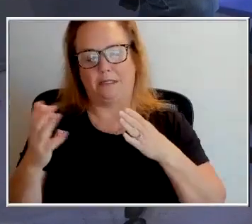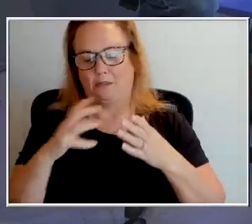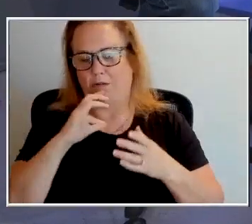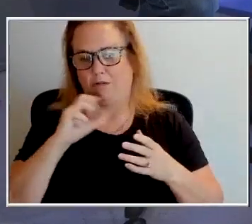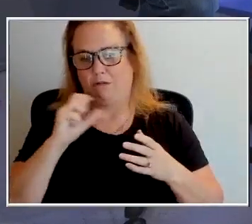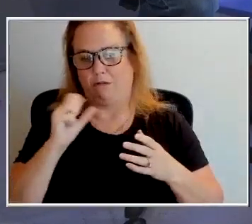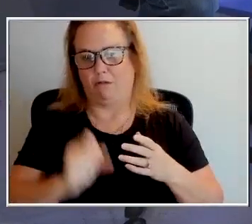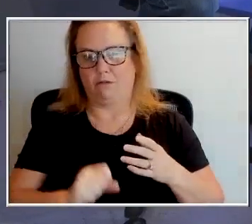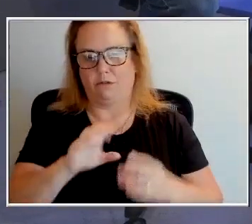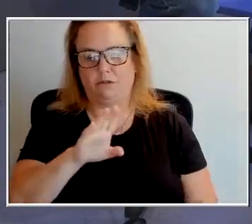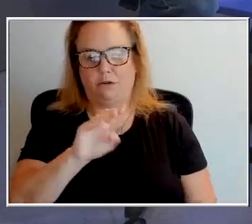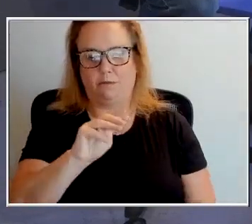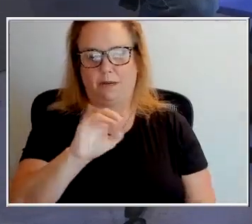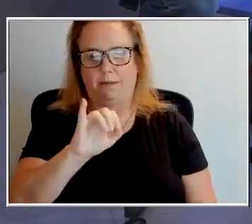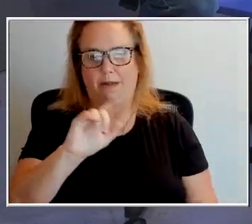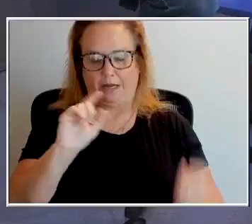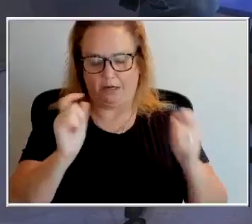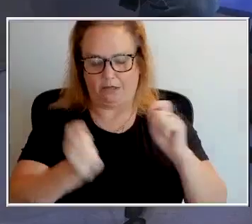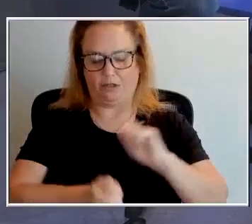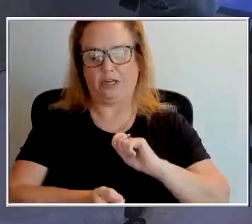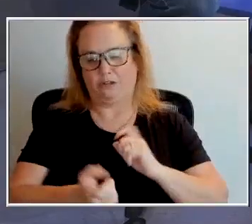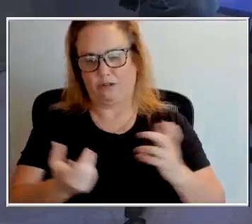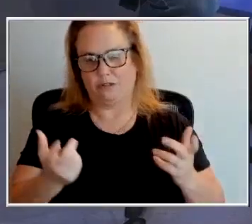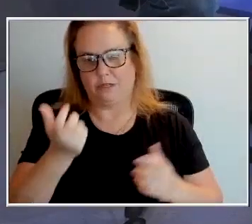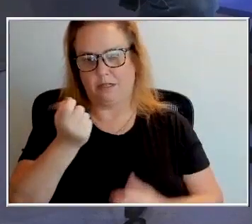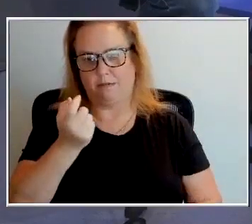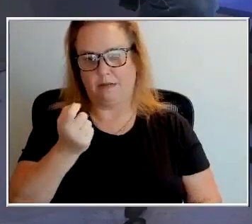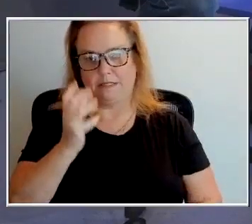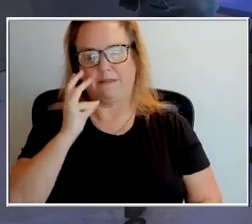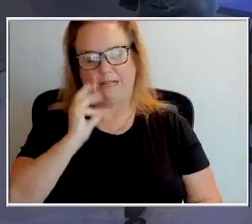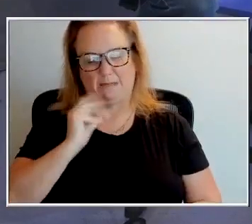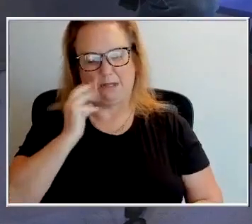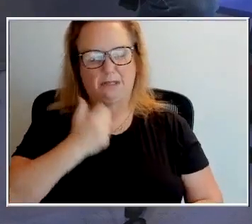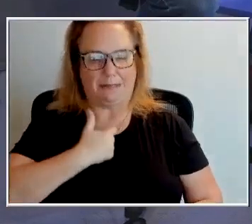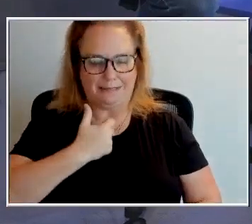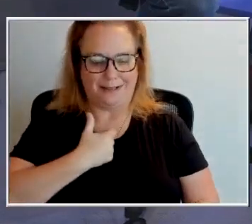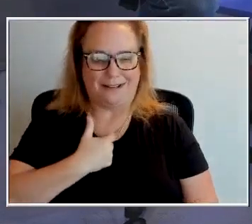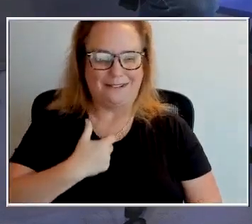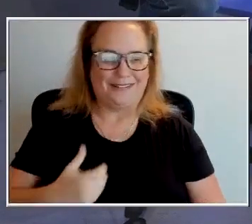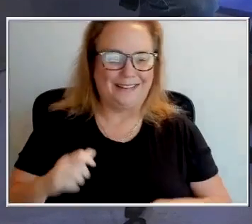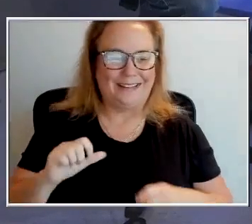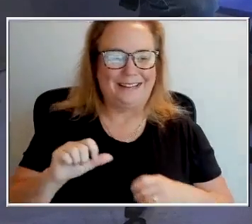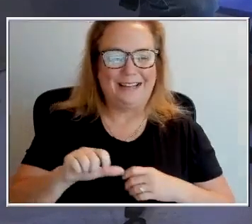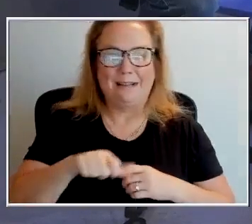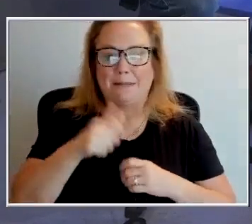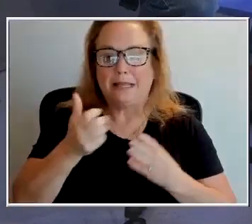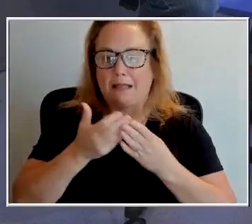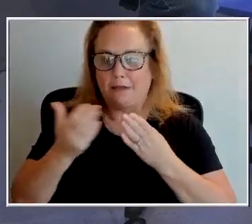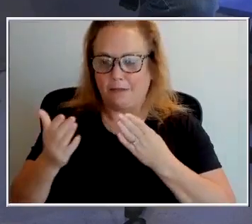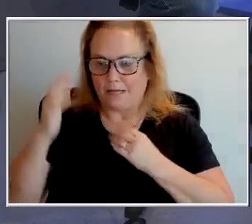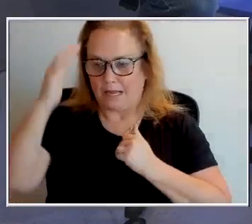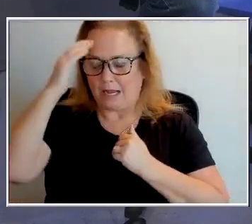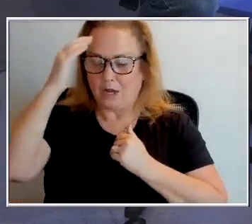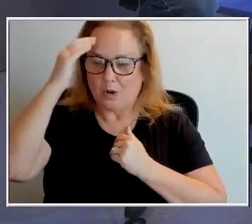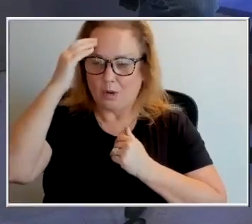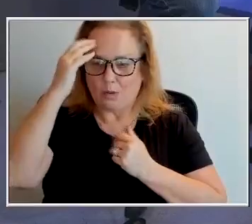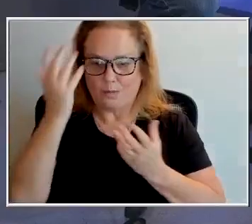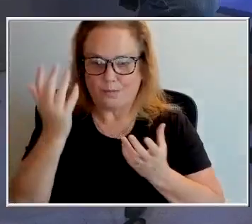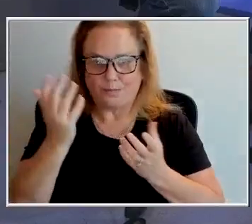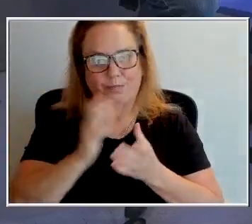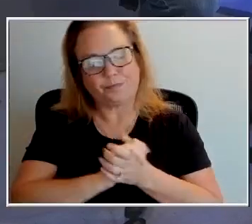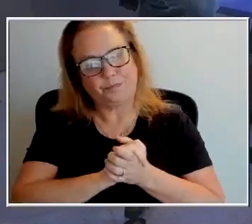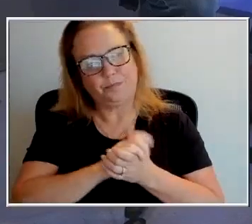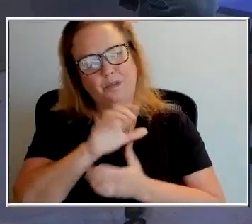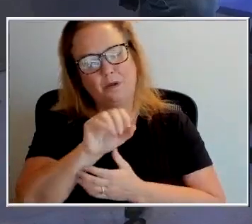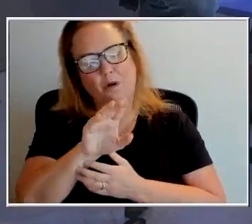BMI changes a little bit, I think is fair to say, as I've experienced. But the other thing we know is that